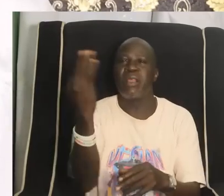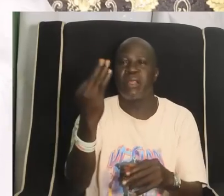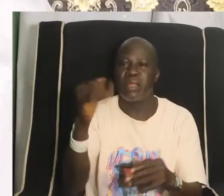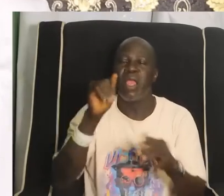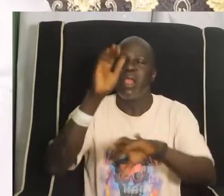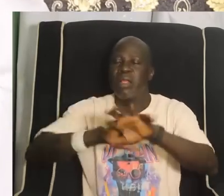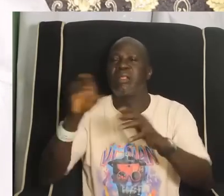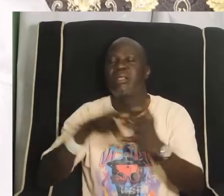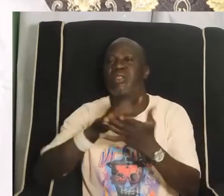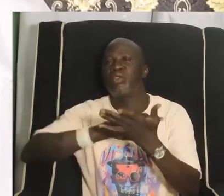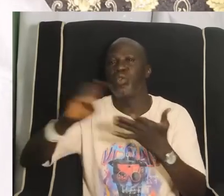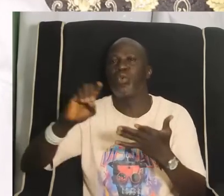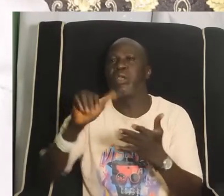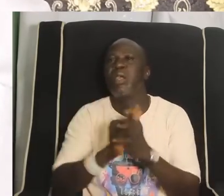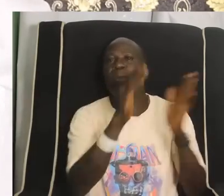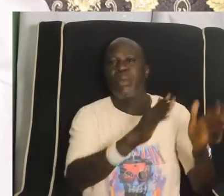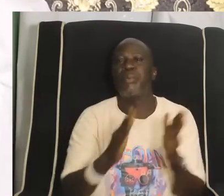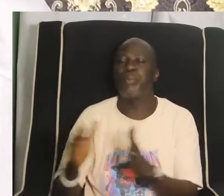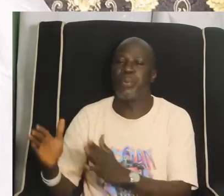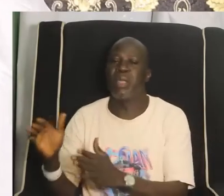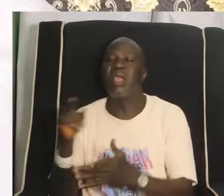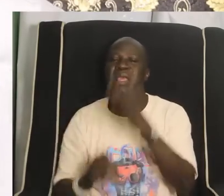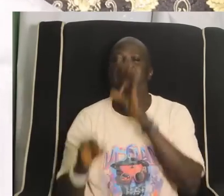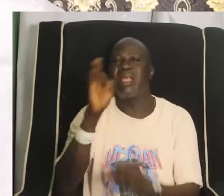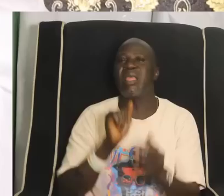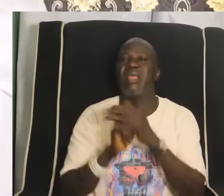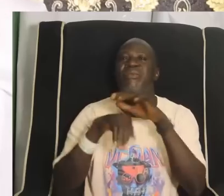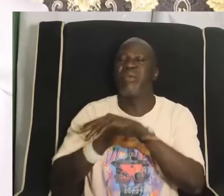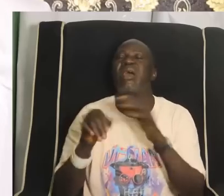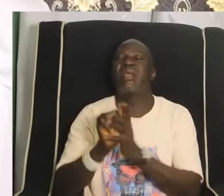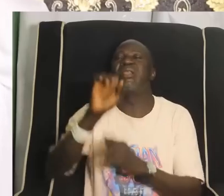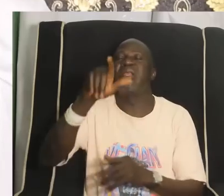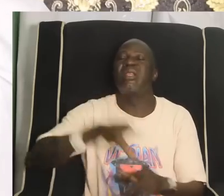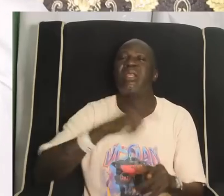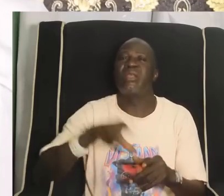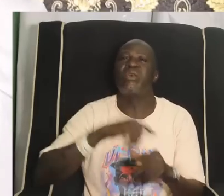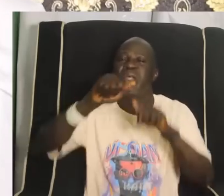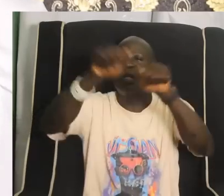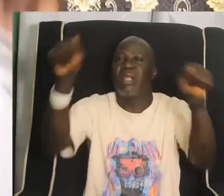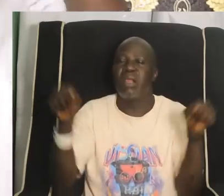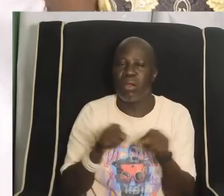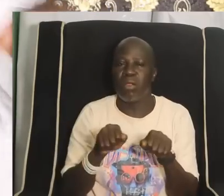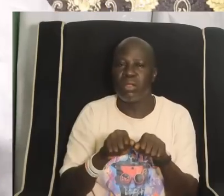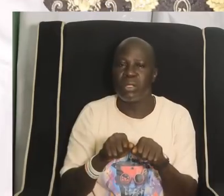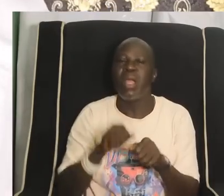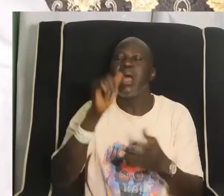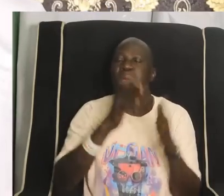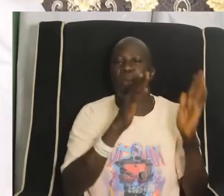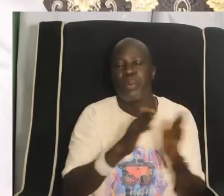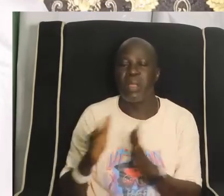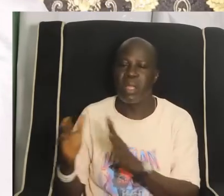on Friday. Yes, say it. Those who are prepared. God will prepare. When God will design. Our God will enable.